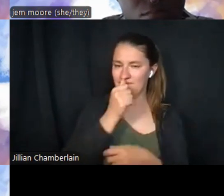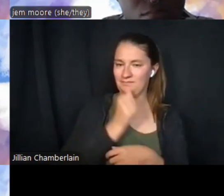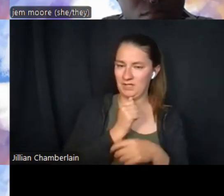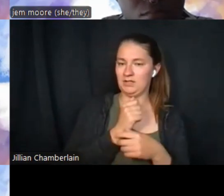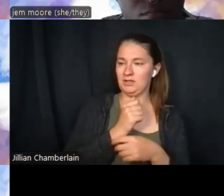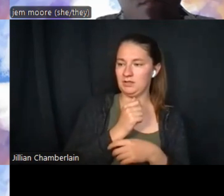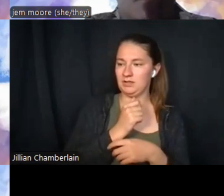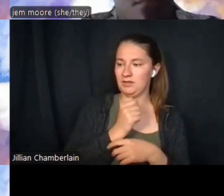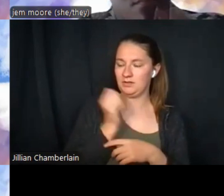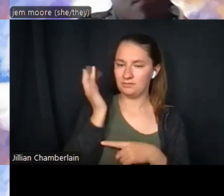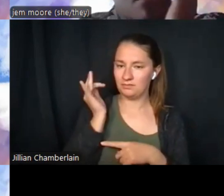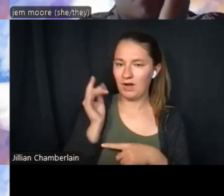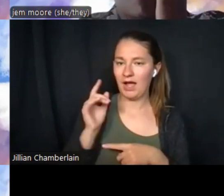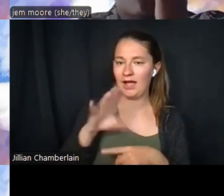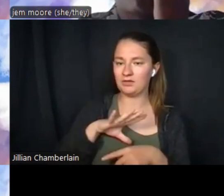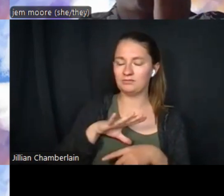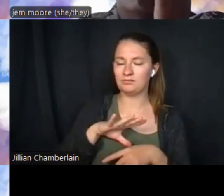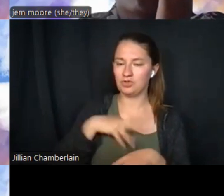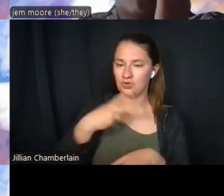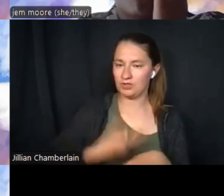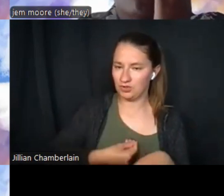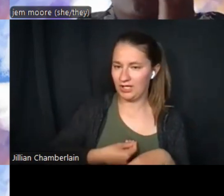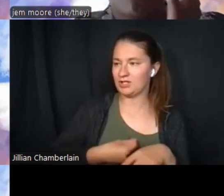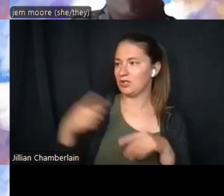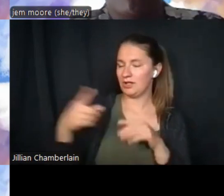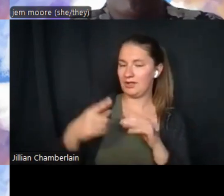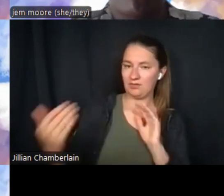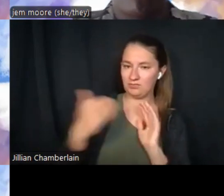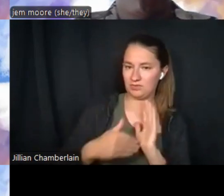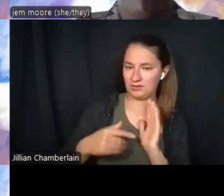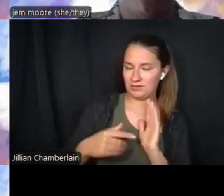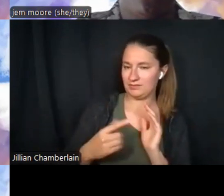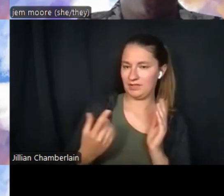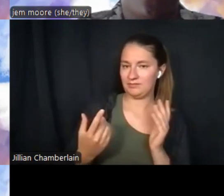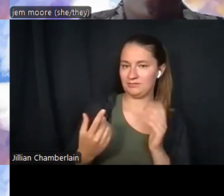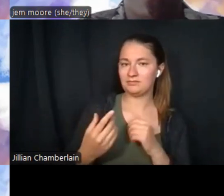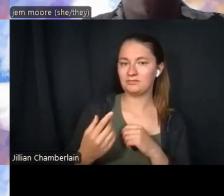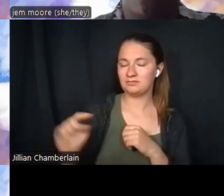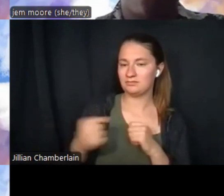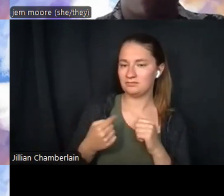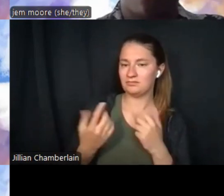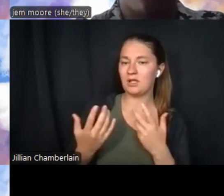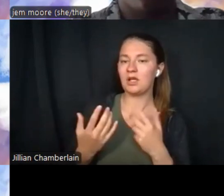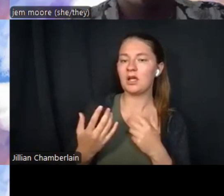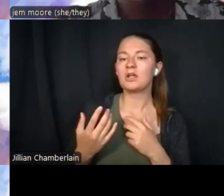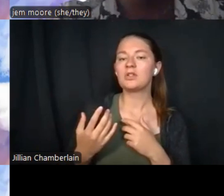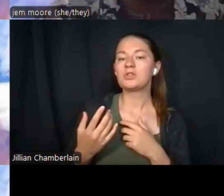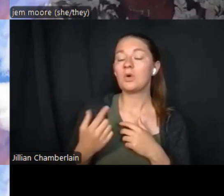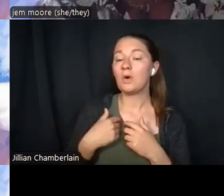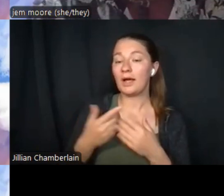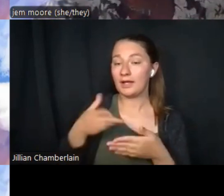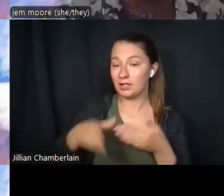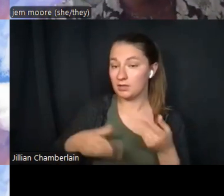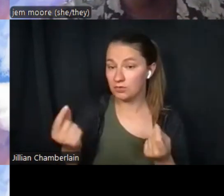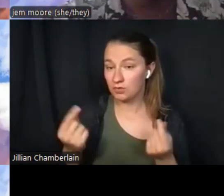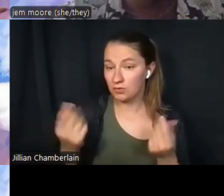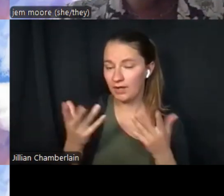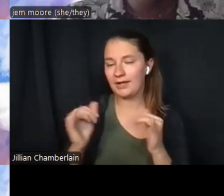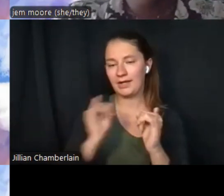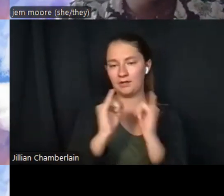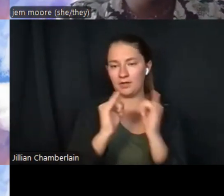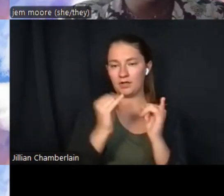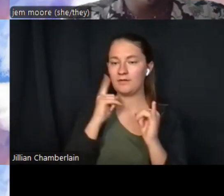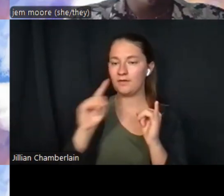transgender within the medical establishment. And I ended up doing an interview for Colorado